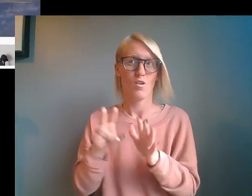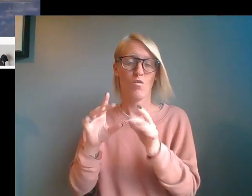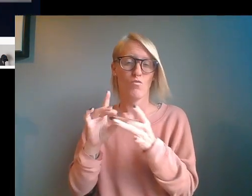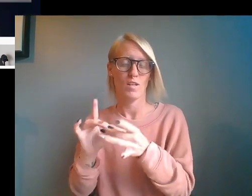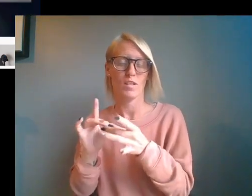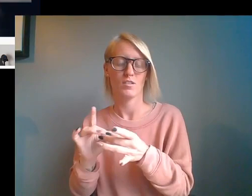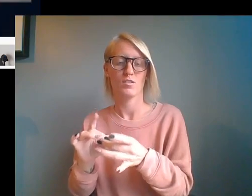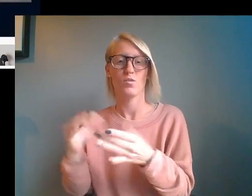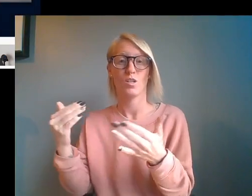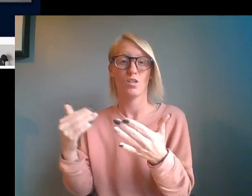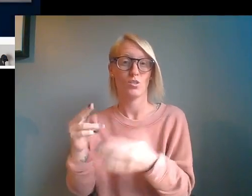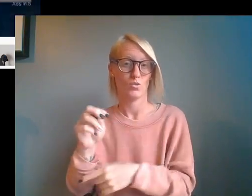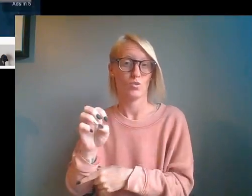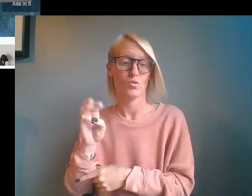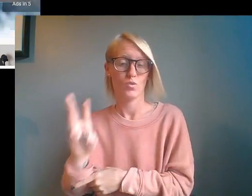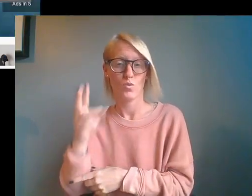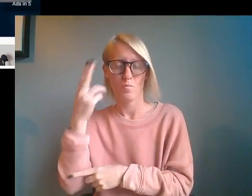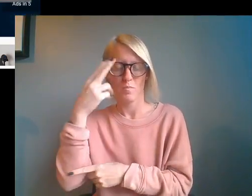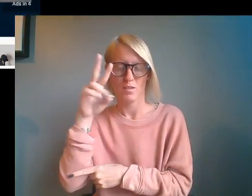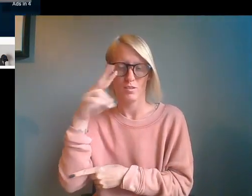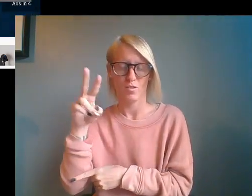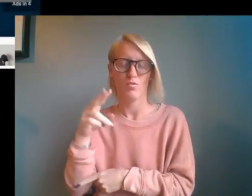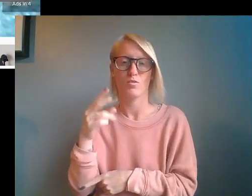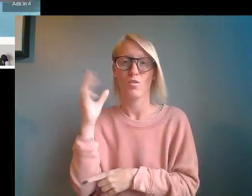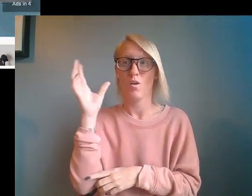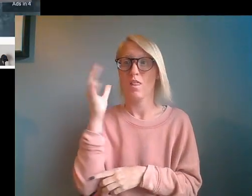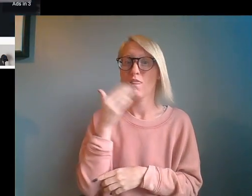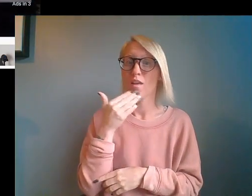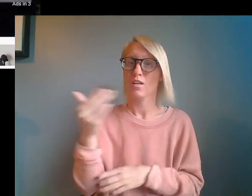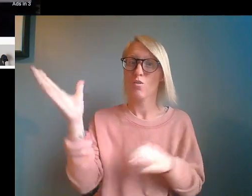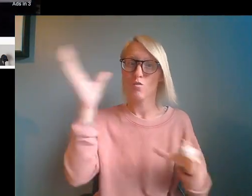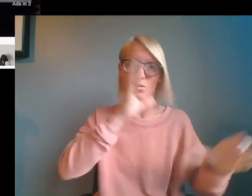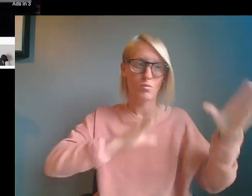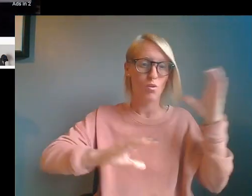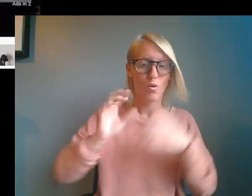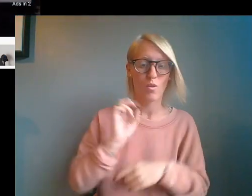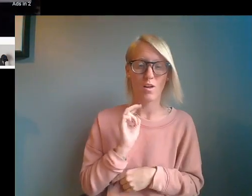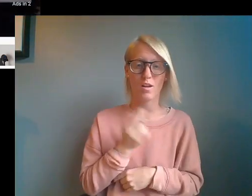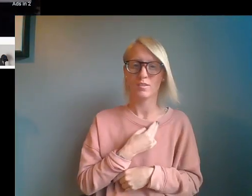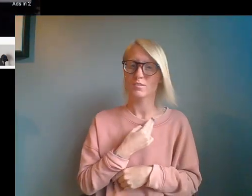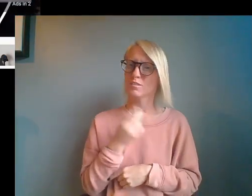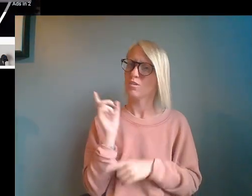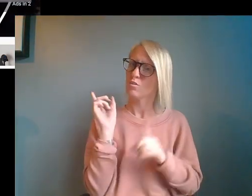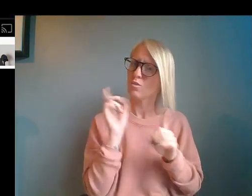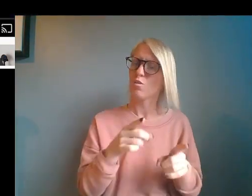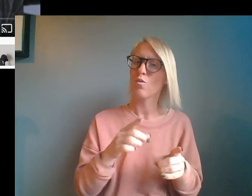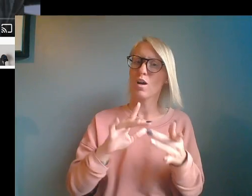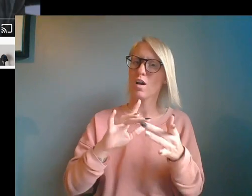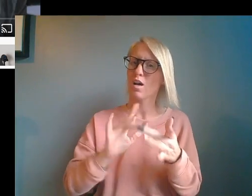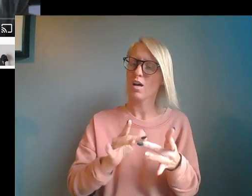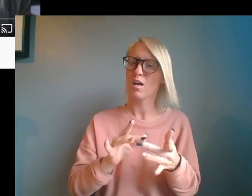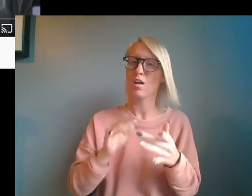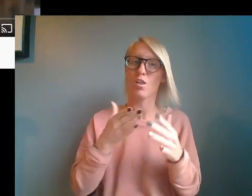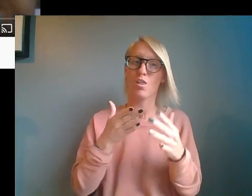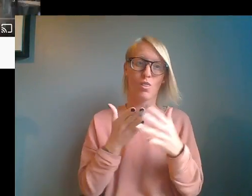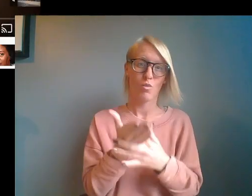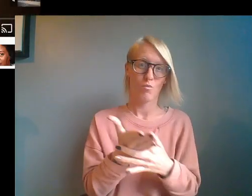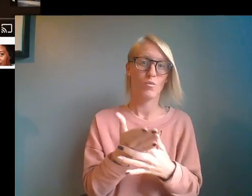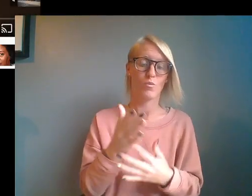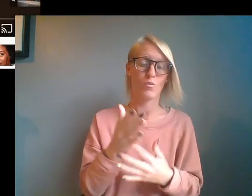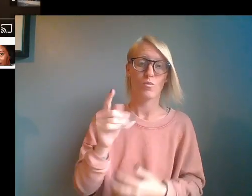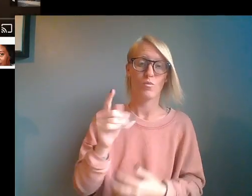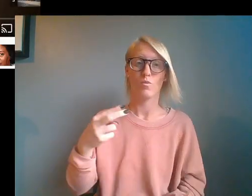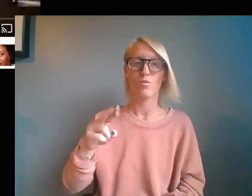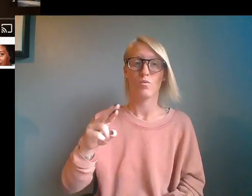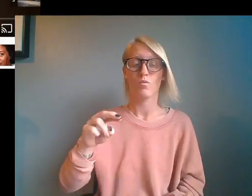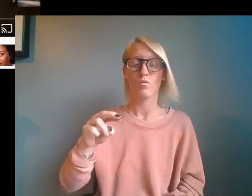posted. Thanks for exploring with us, and if you want to hear more about any of these spots, go to throughmylens.com. I've been in this